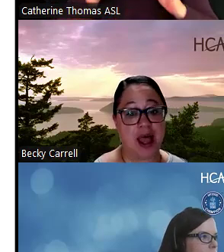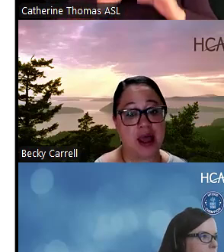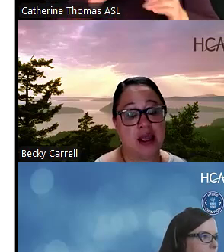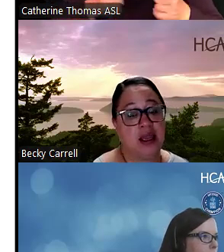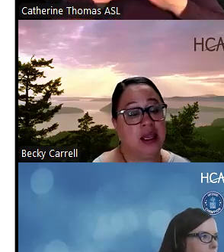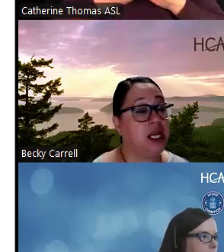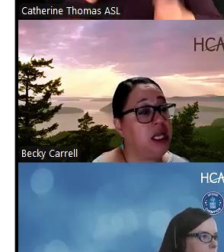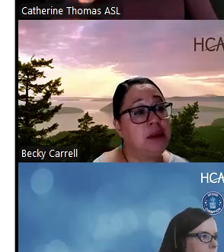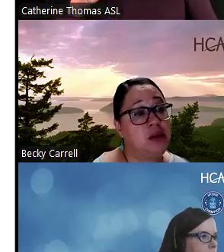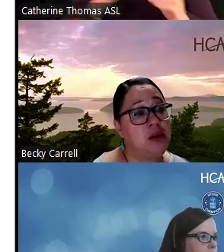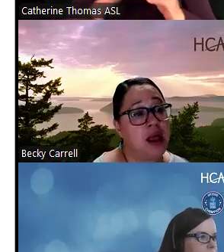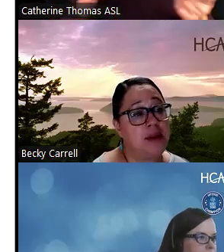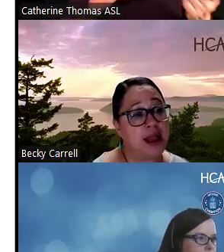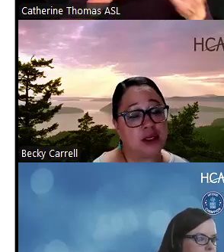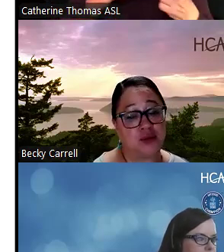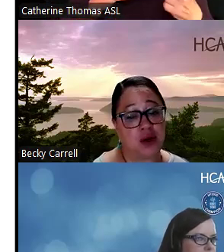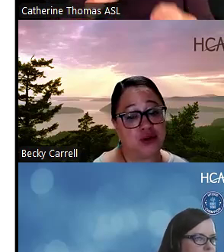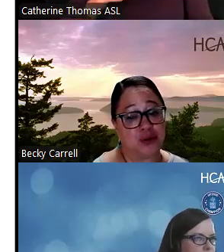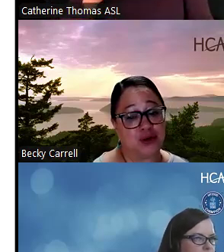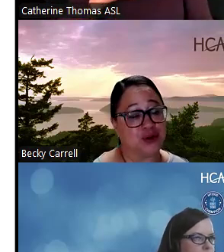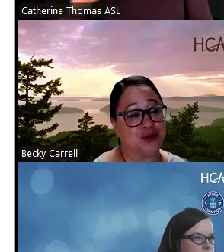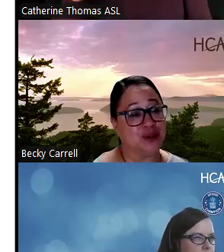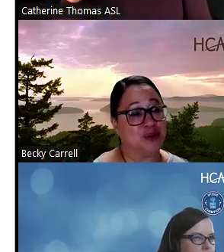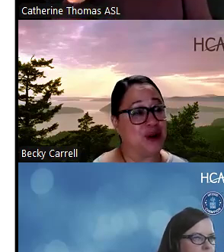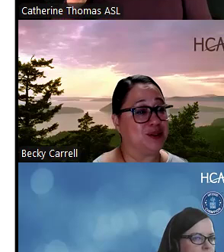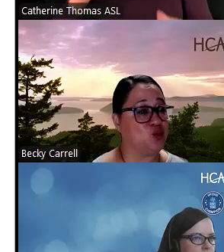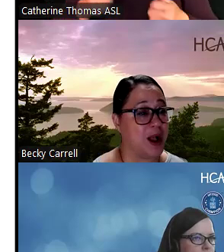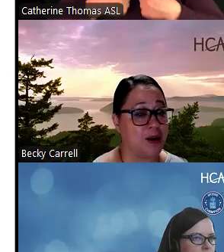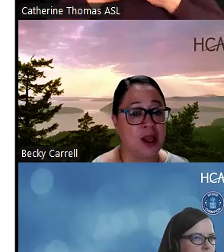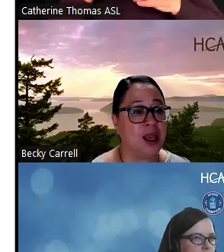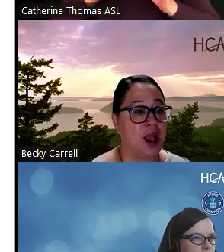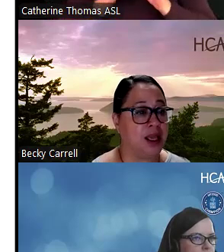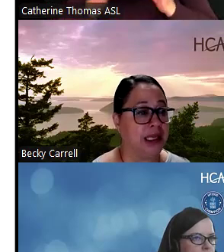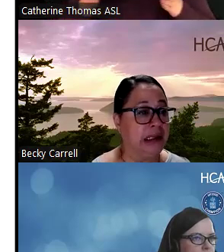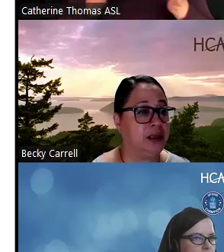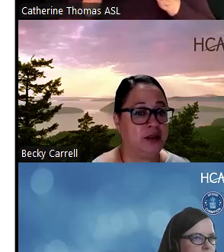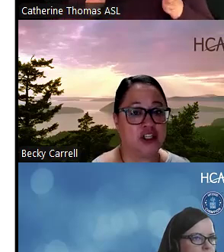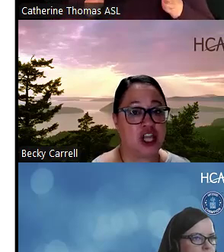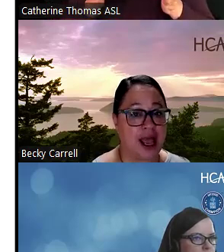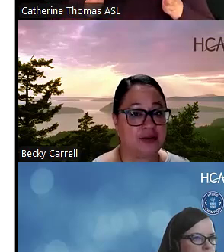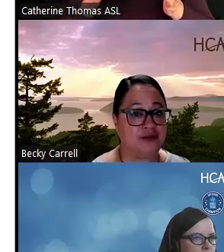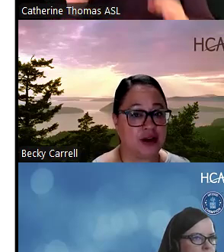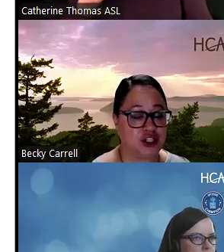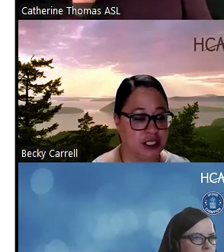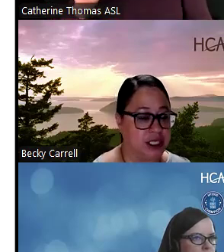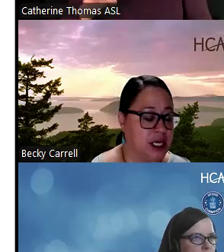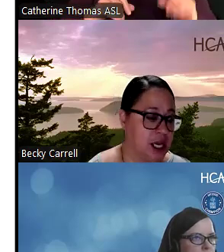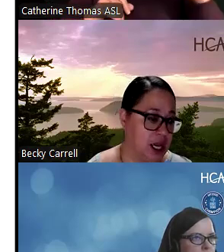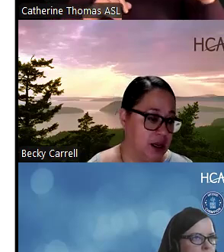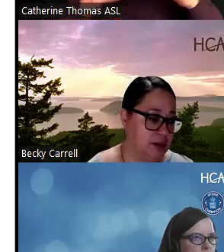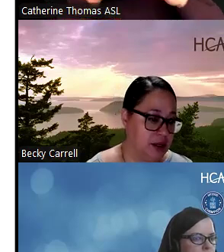about that, and an email address for our interpreter services program as well in the chat